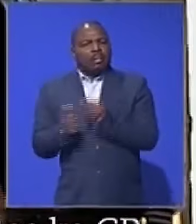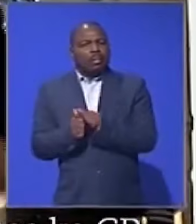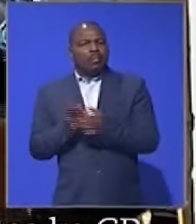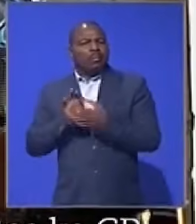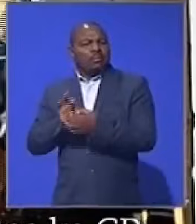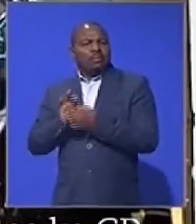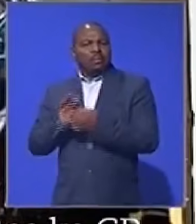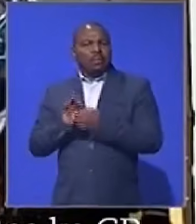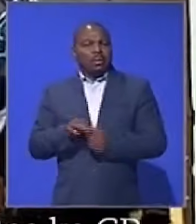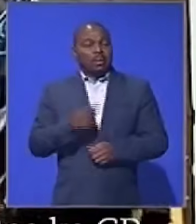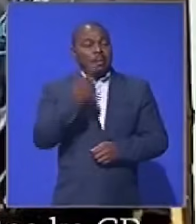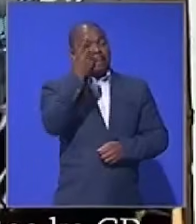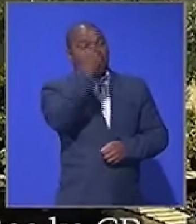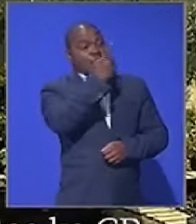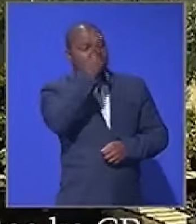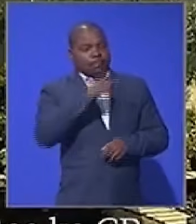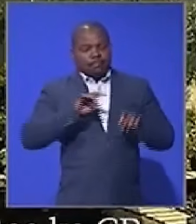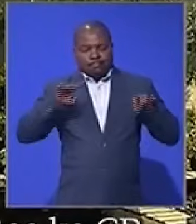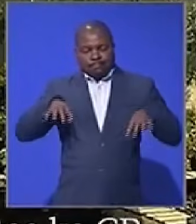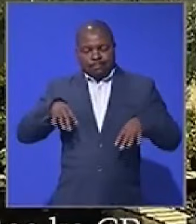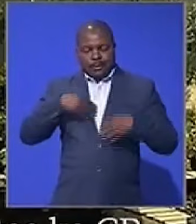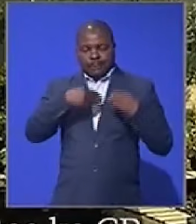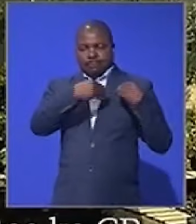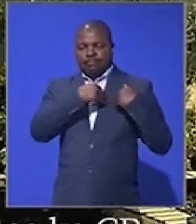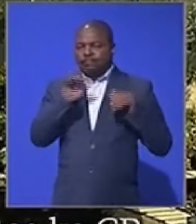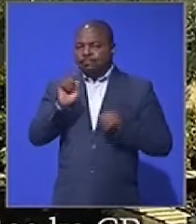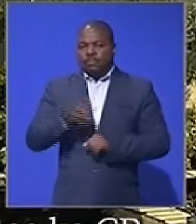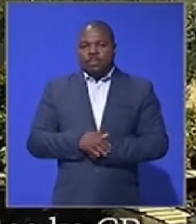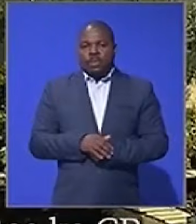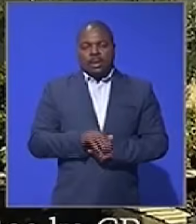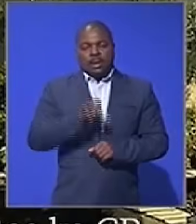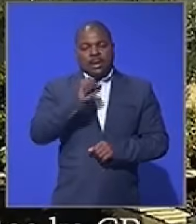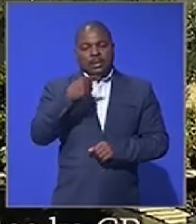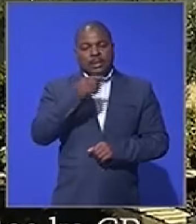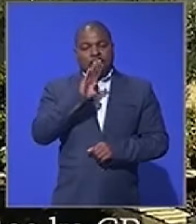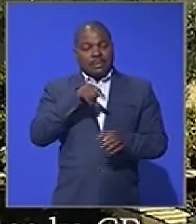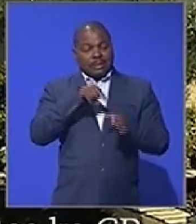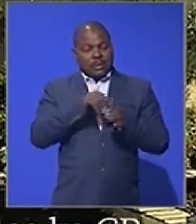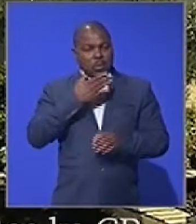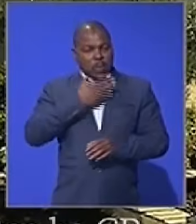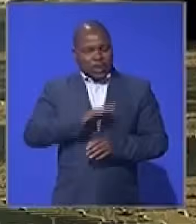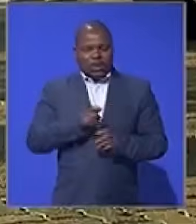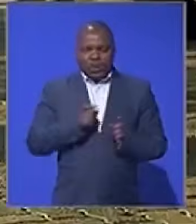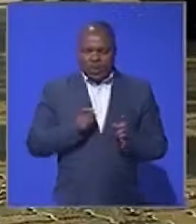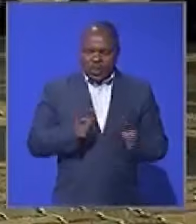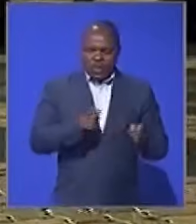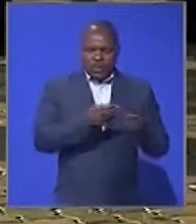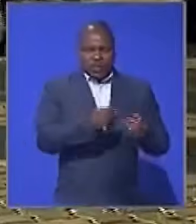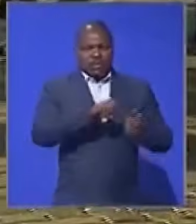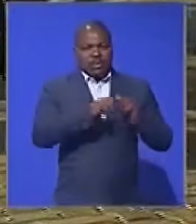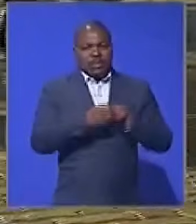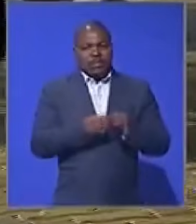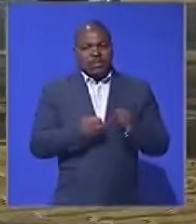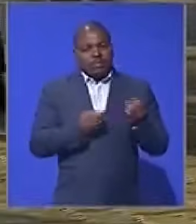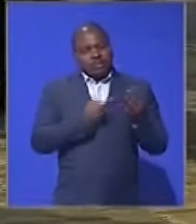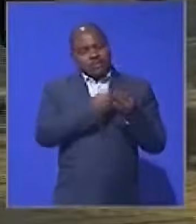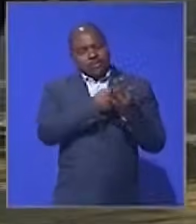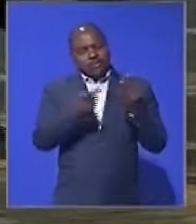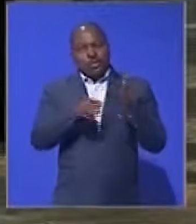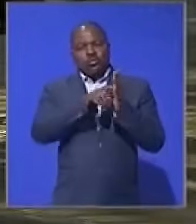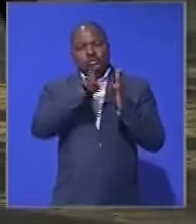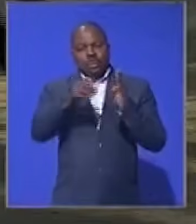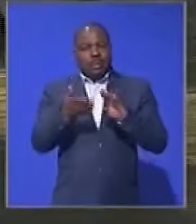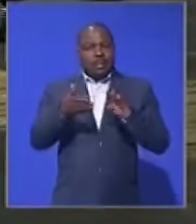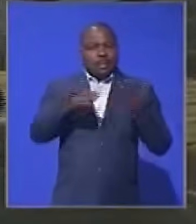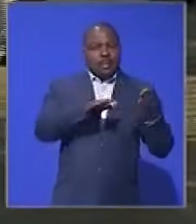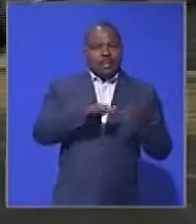sekolo e gana go rwala maikarabelo. Komiti ya bolaodi bja sekolo e ipiletša gore go tšewe magato ka pela. Mahu a barutwana ba ba bane a